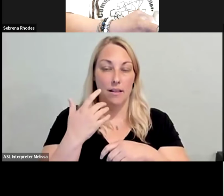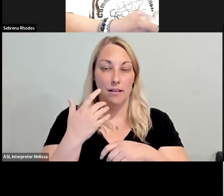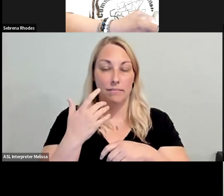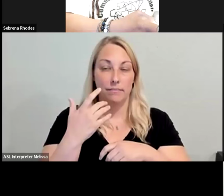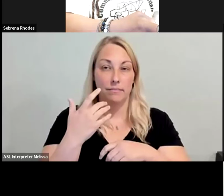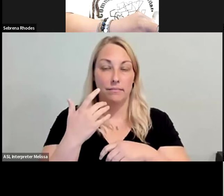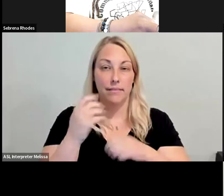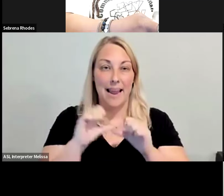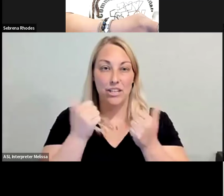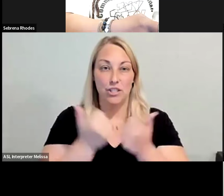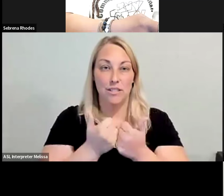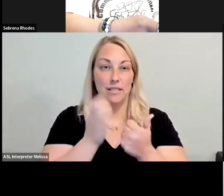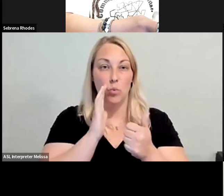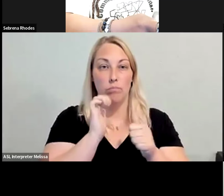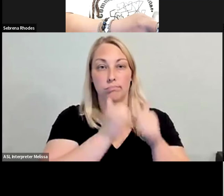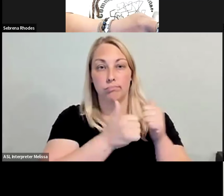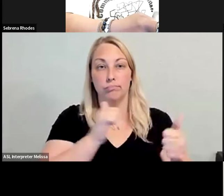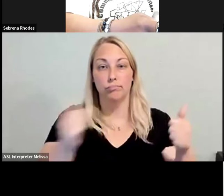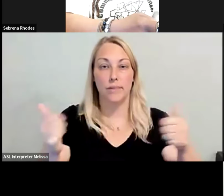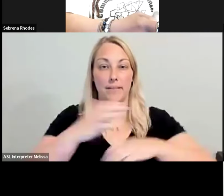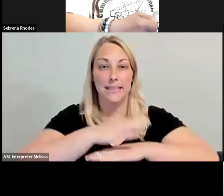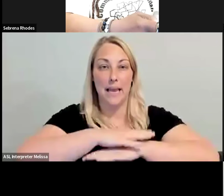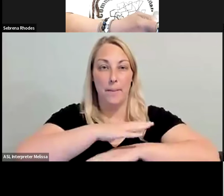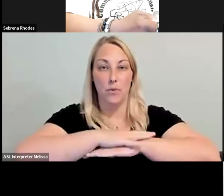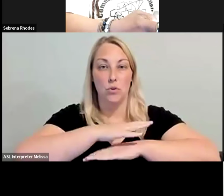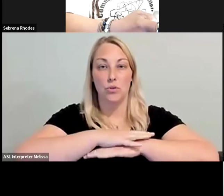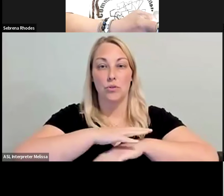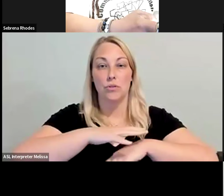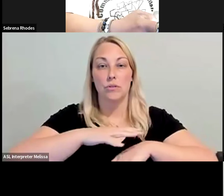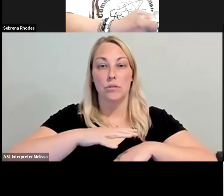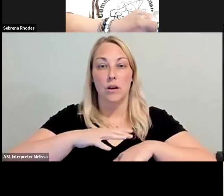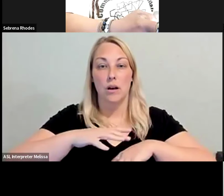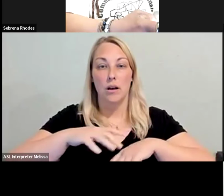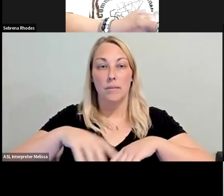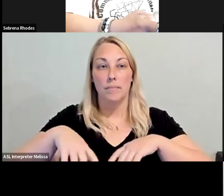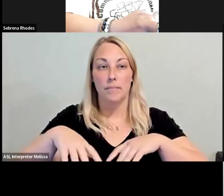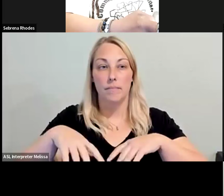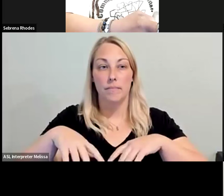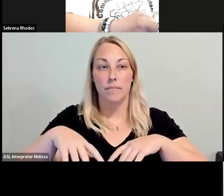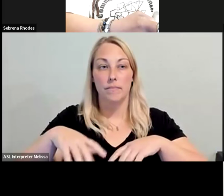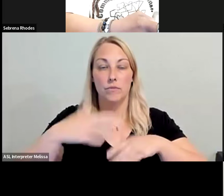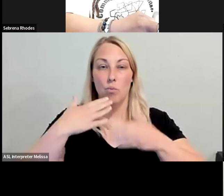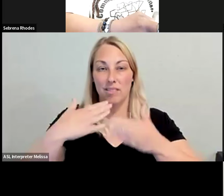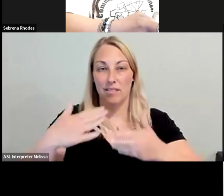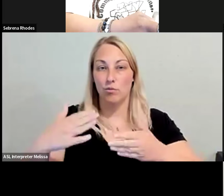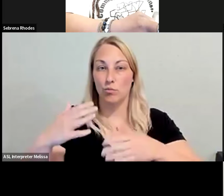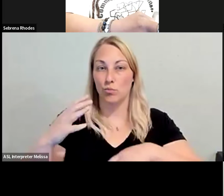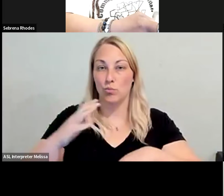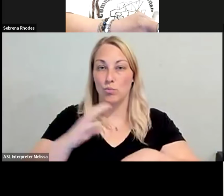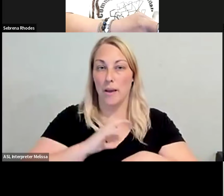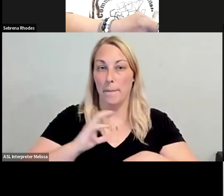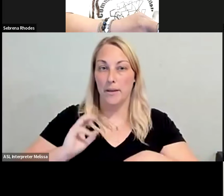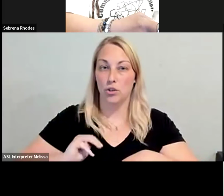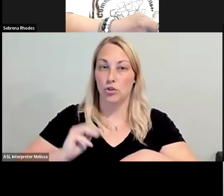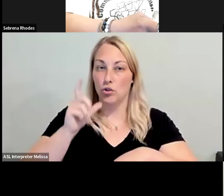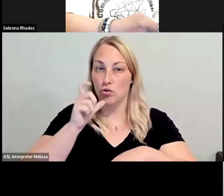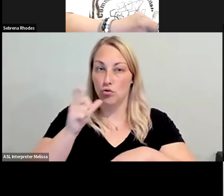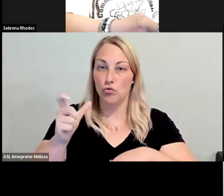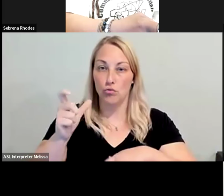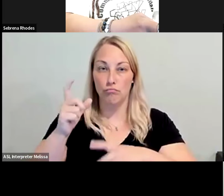McCrae's brainchild. Thank you so much, Commissioner. We have invited many agencies, including